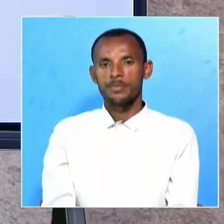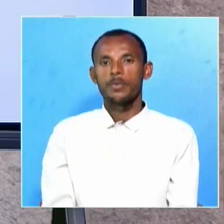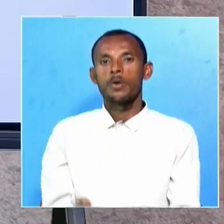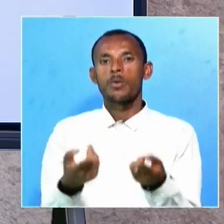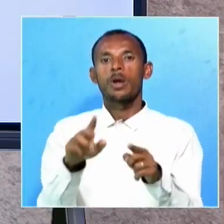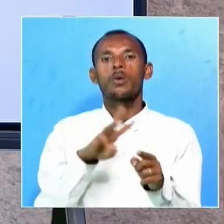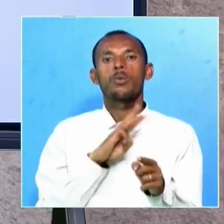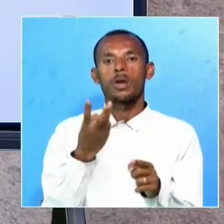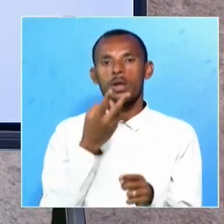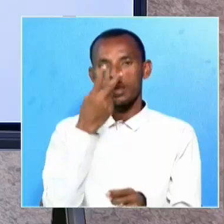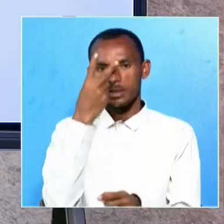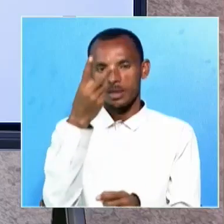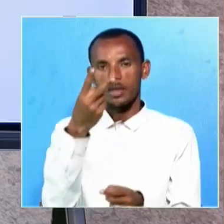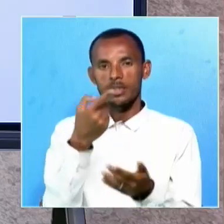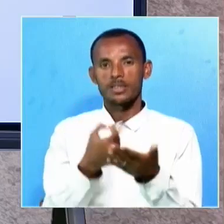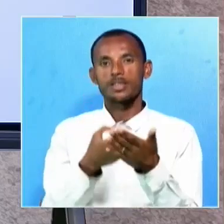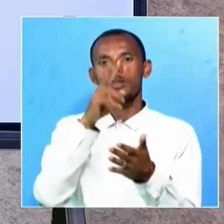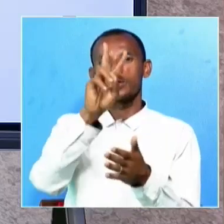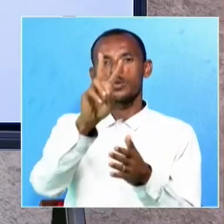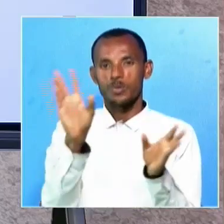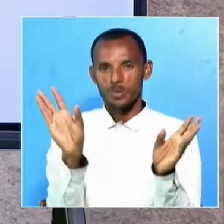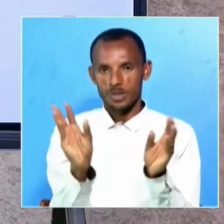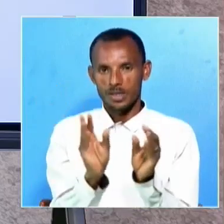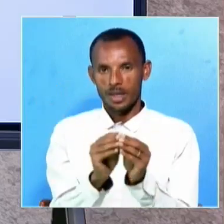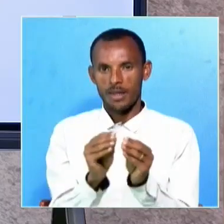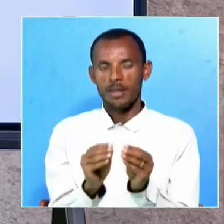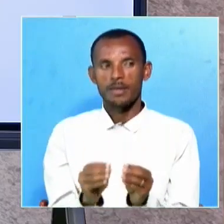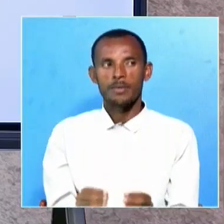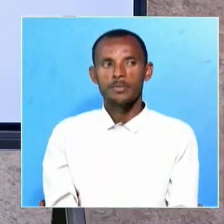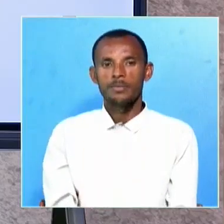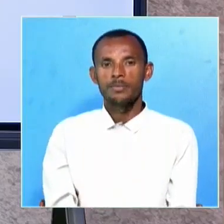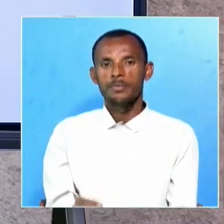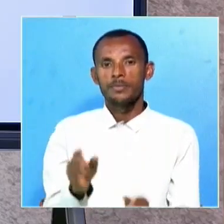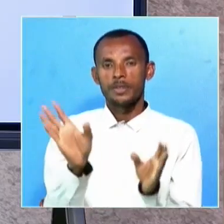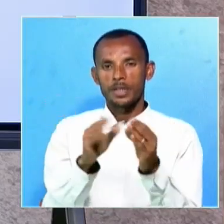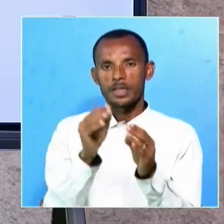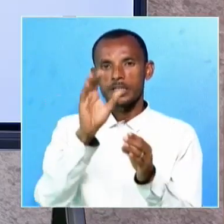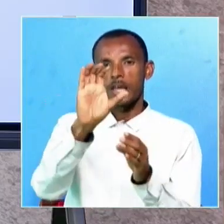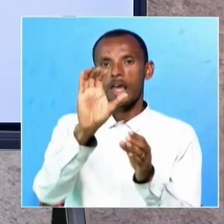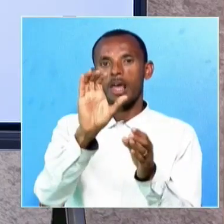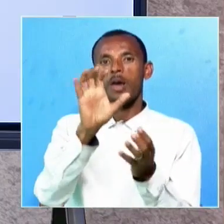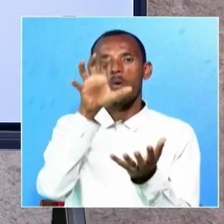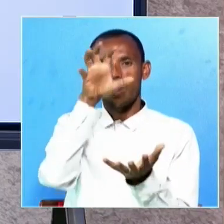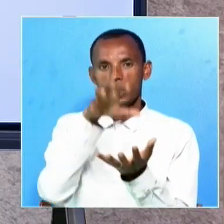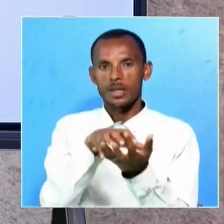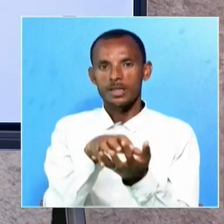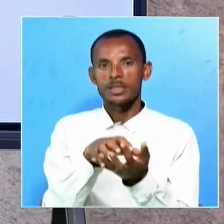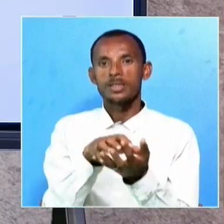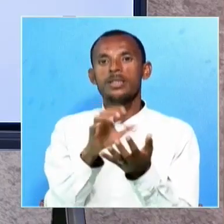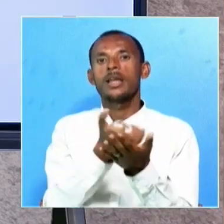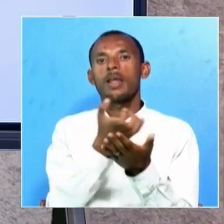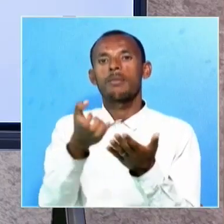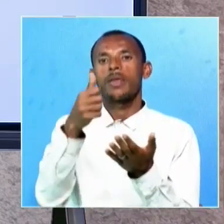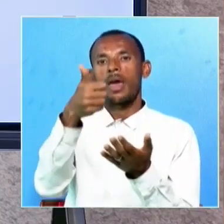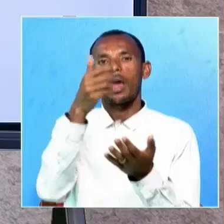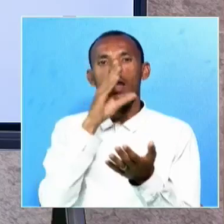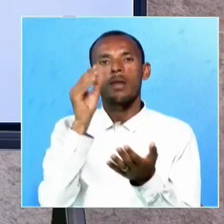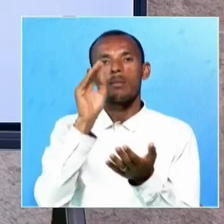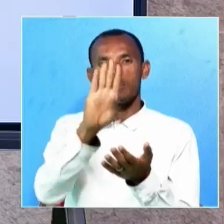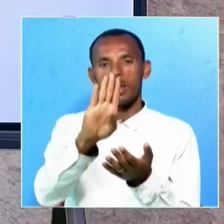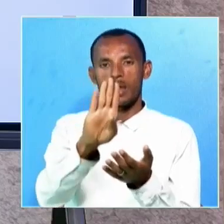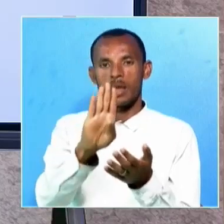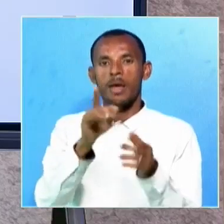we see these two sets, set C contains the element A and B,